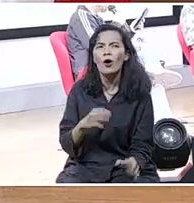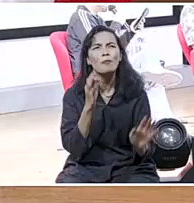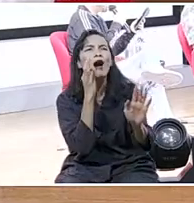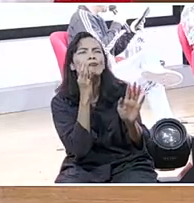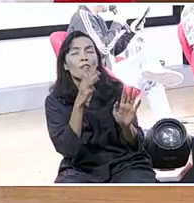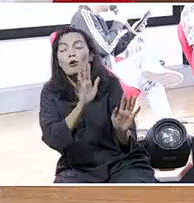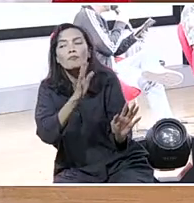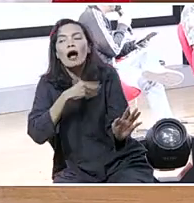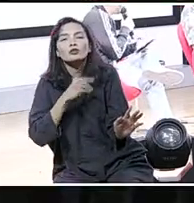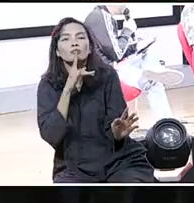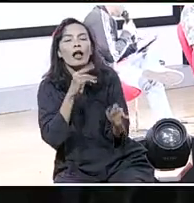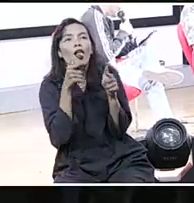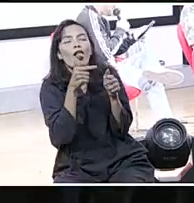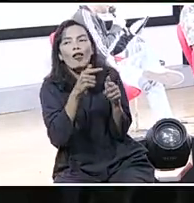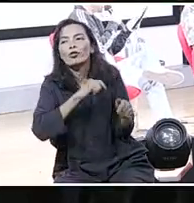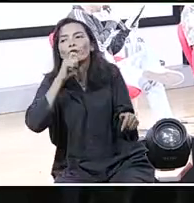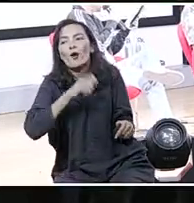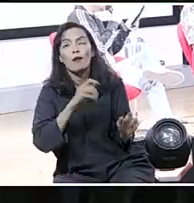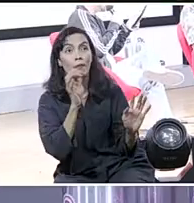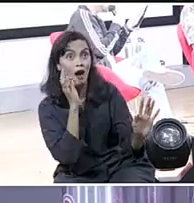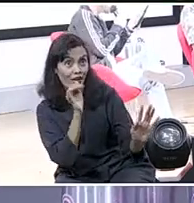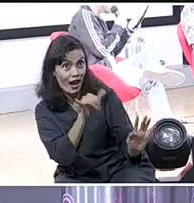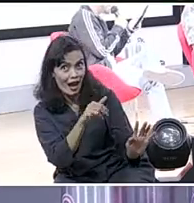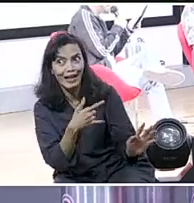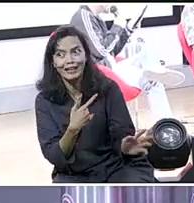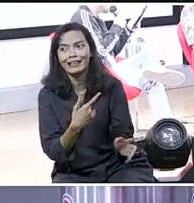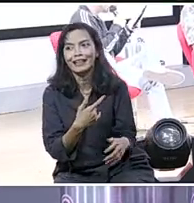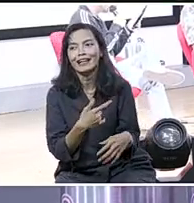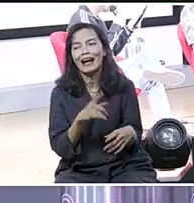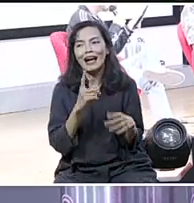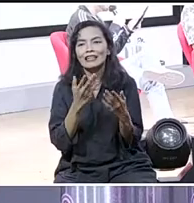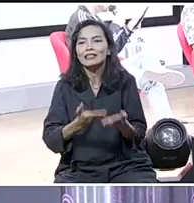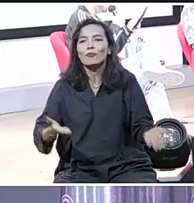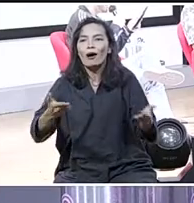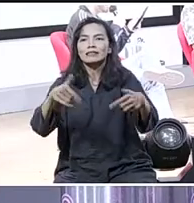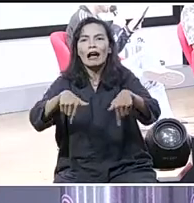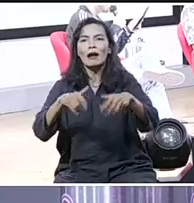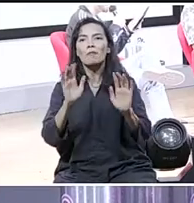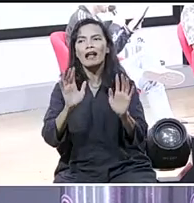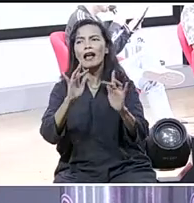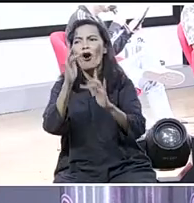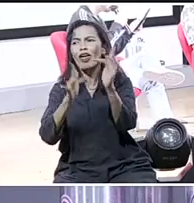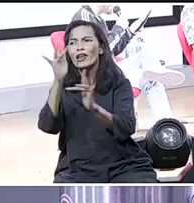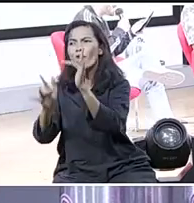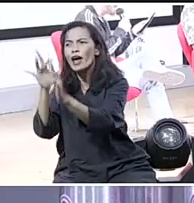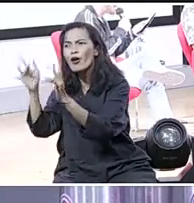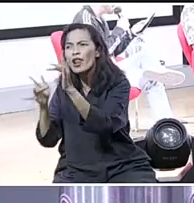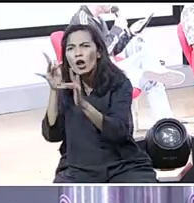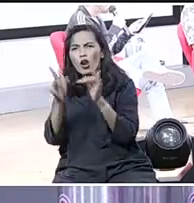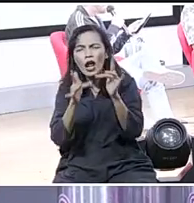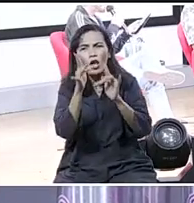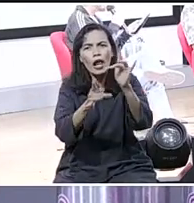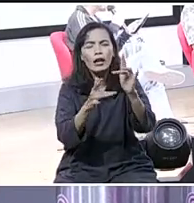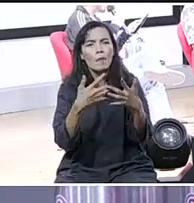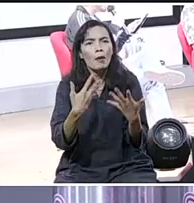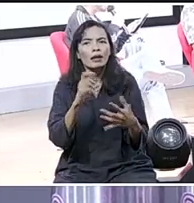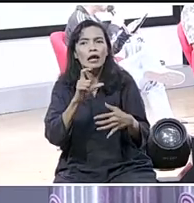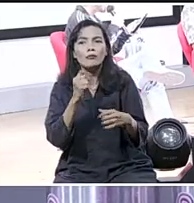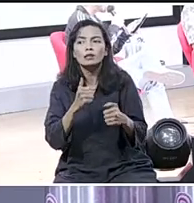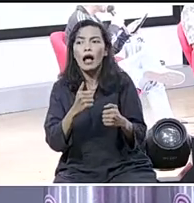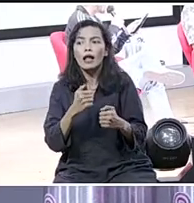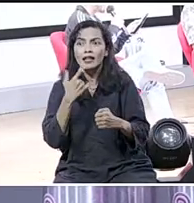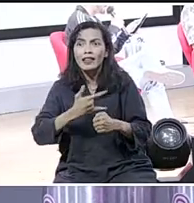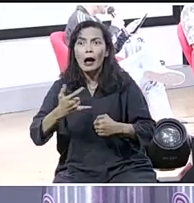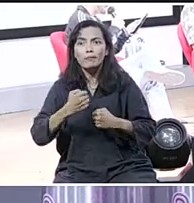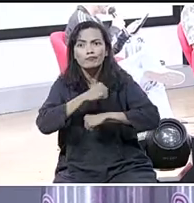So, sorry, sir, by the way. In today's digital age, how do you encourage people to actually stay active and engage in